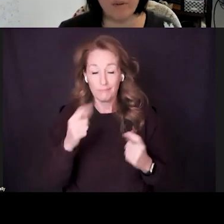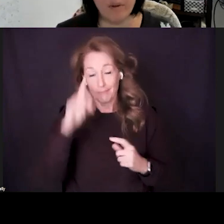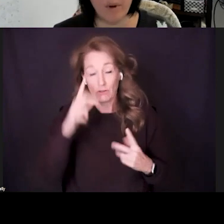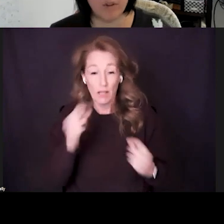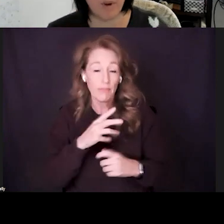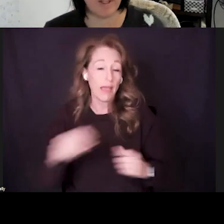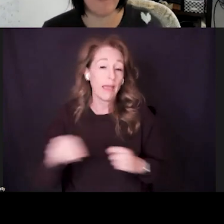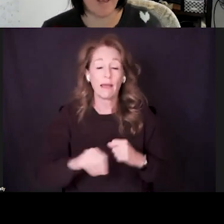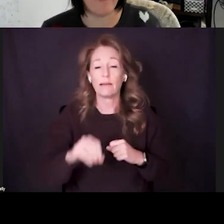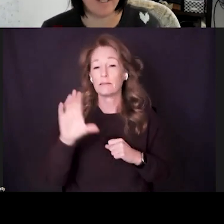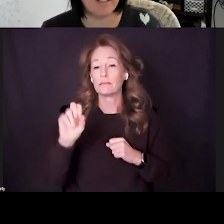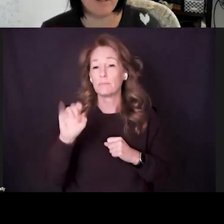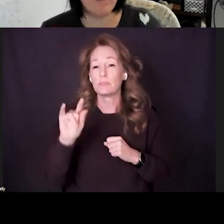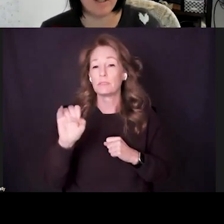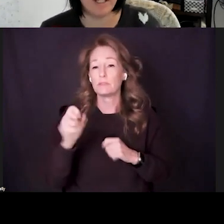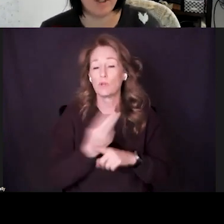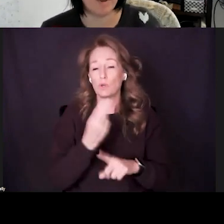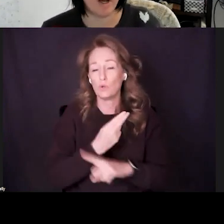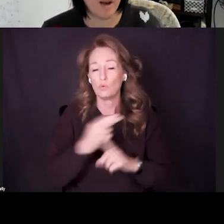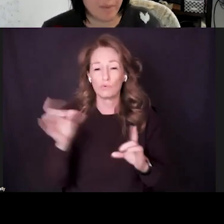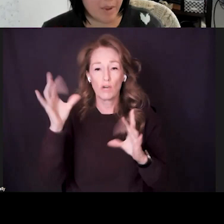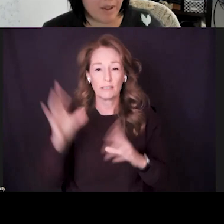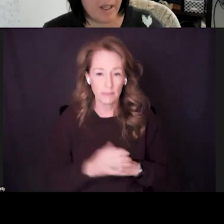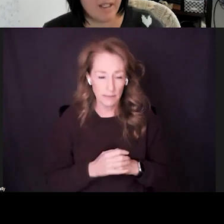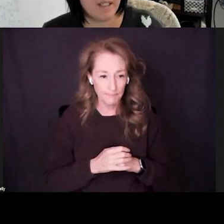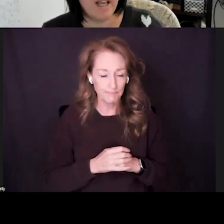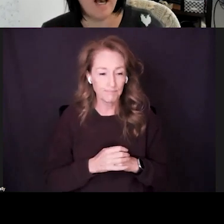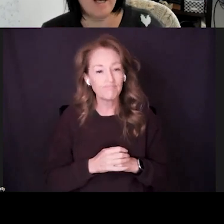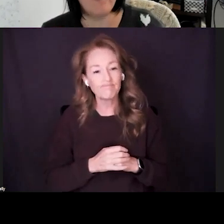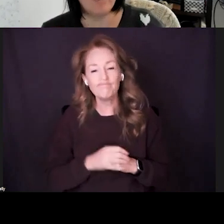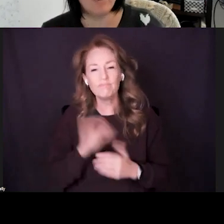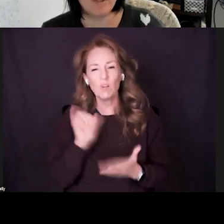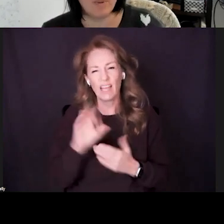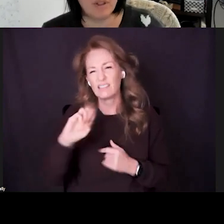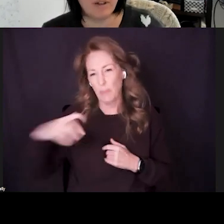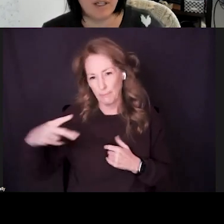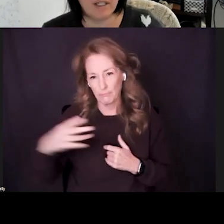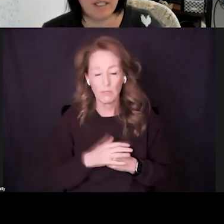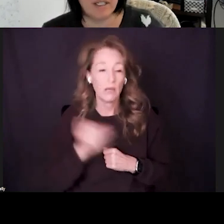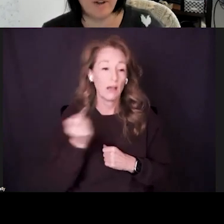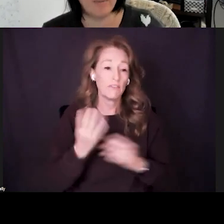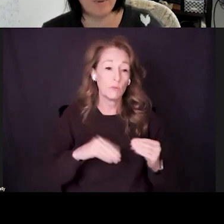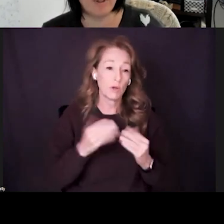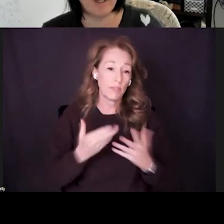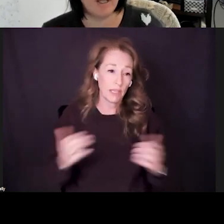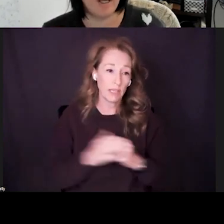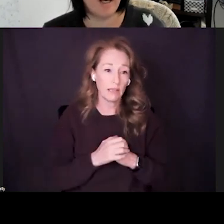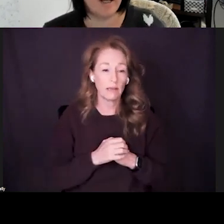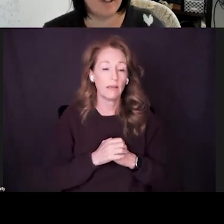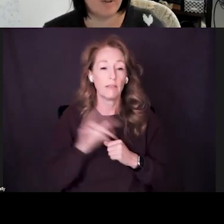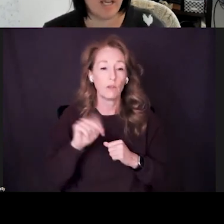That's the most part of the map. I did want to tell you a couple more things. The Northwest Portland Area Indian Health